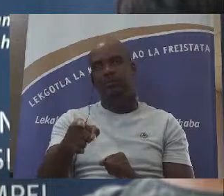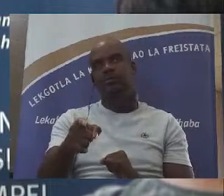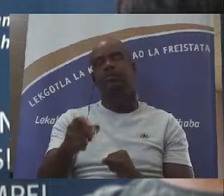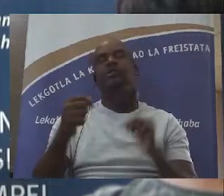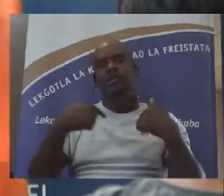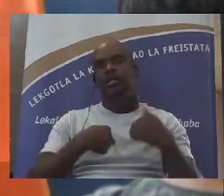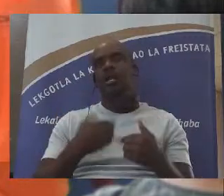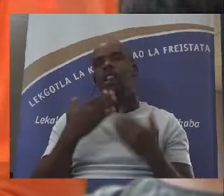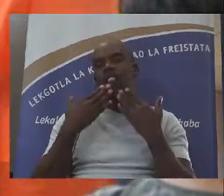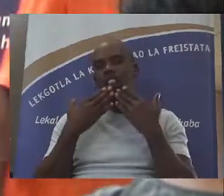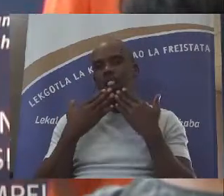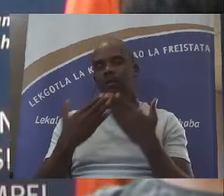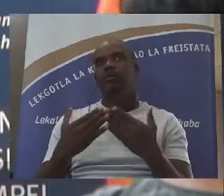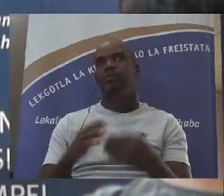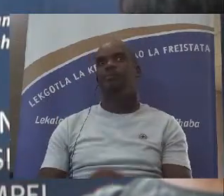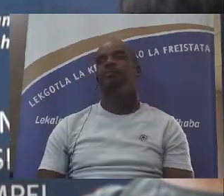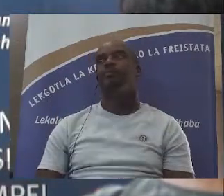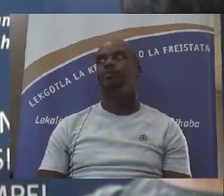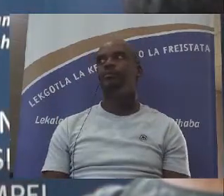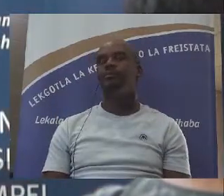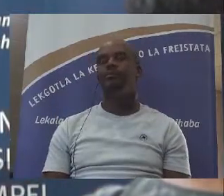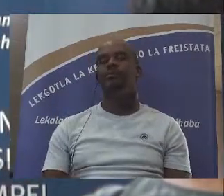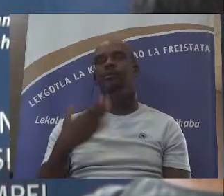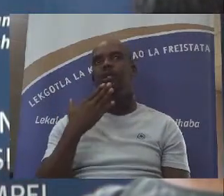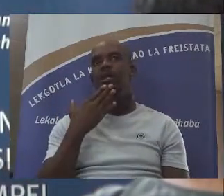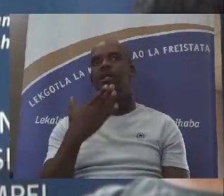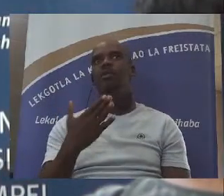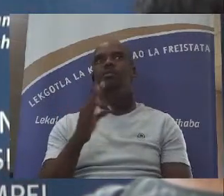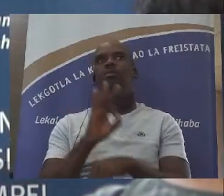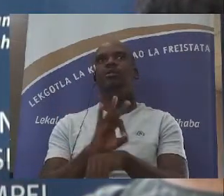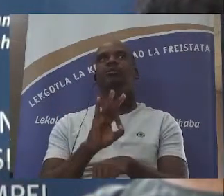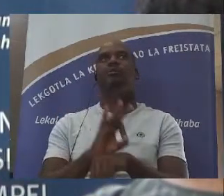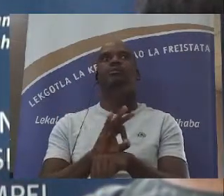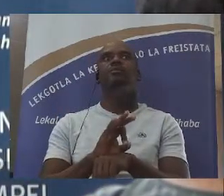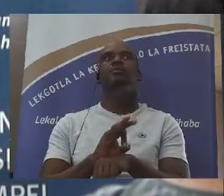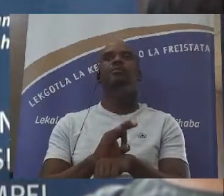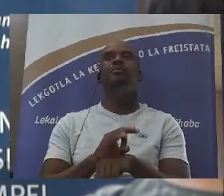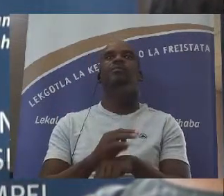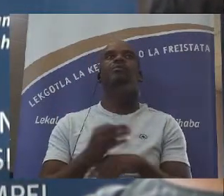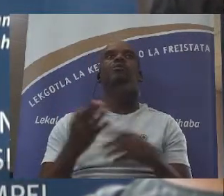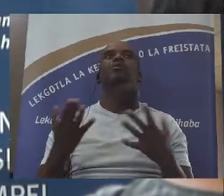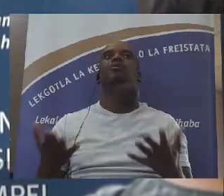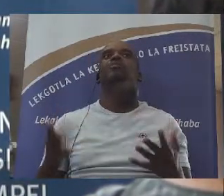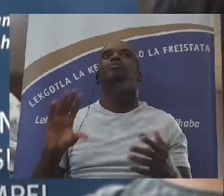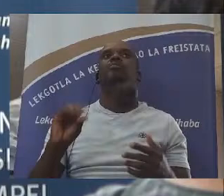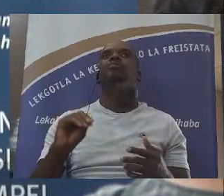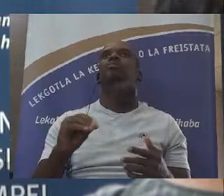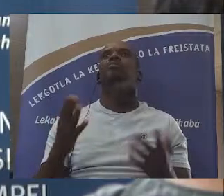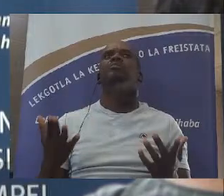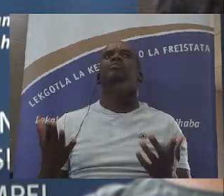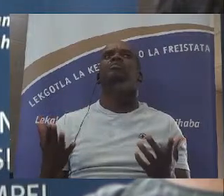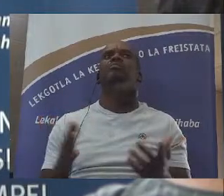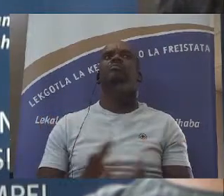edenge Ga leboha. Ho sana le e mong hape motho a batlang ho bua?